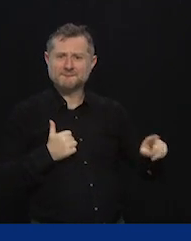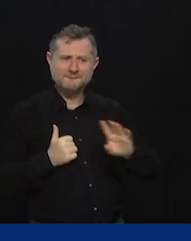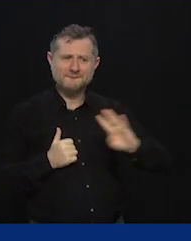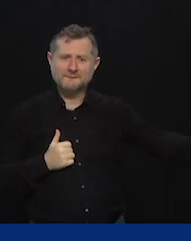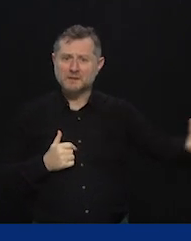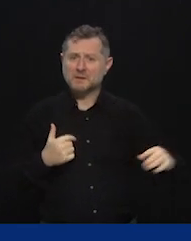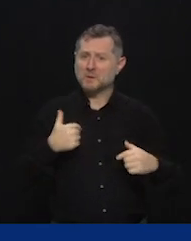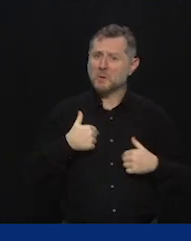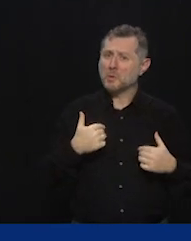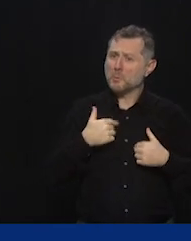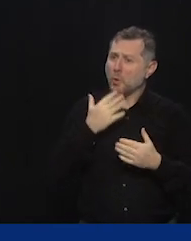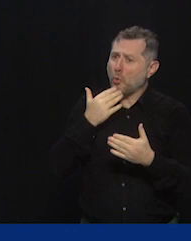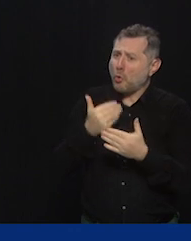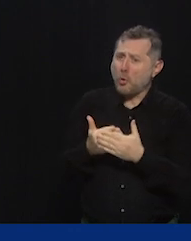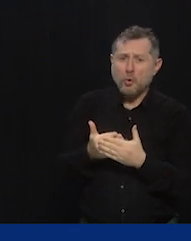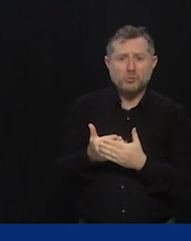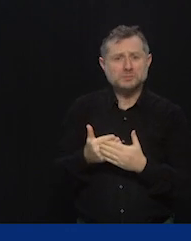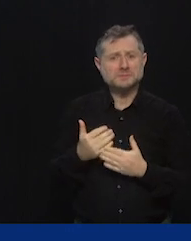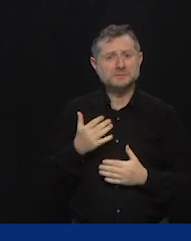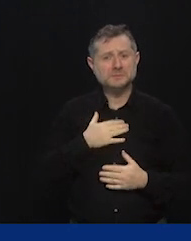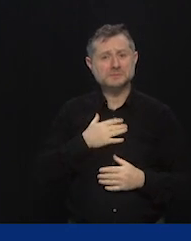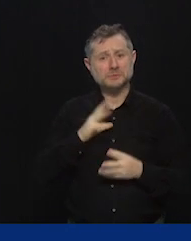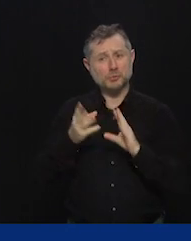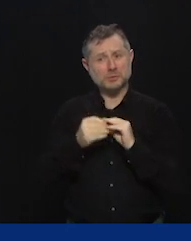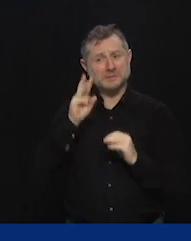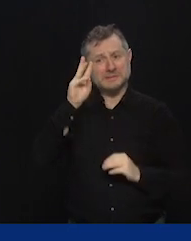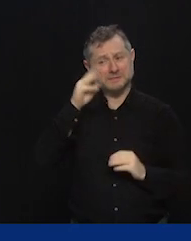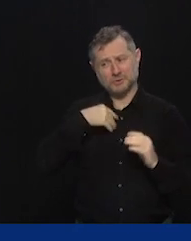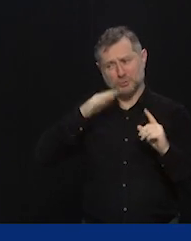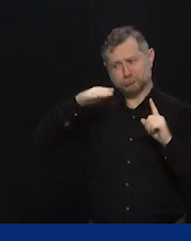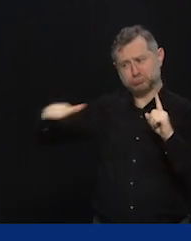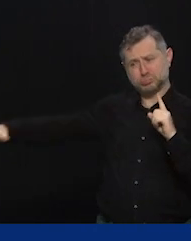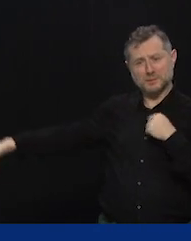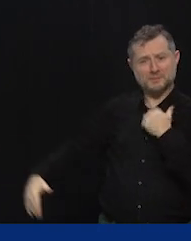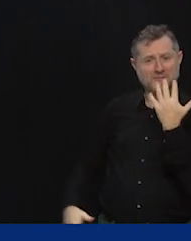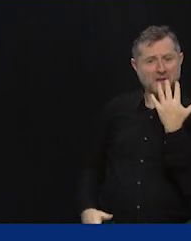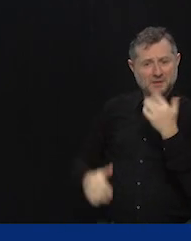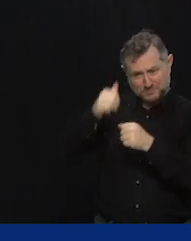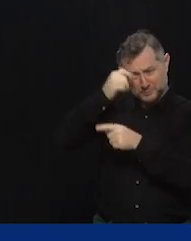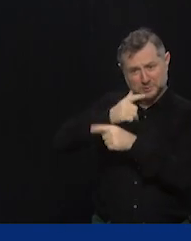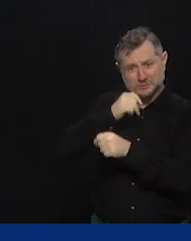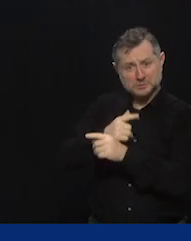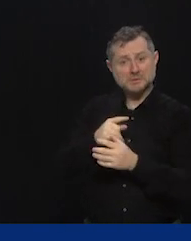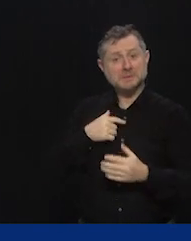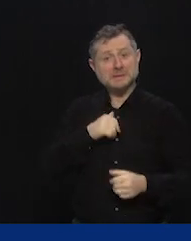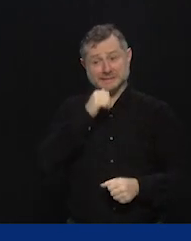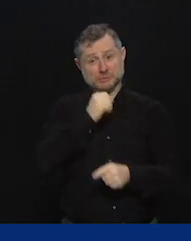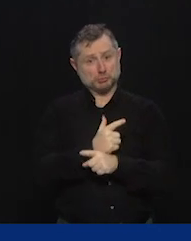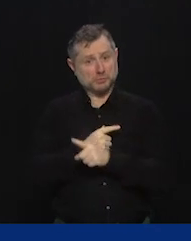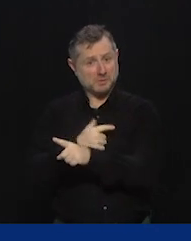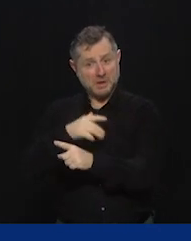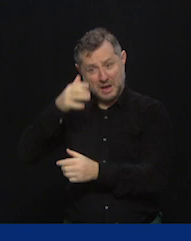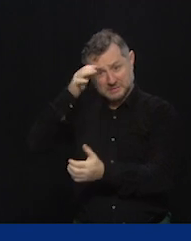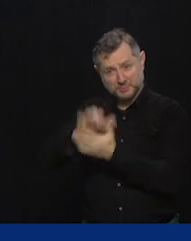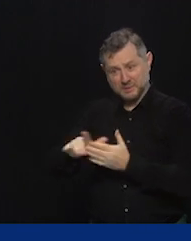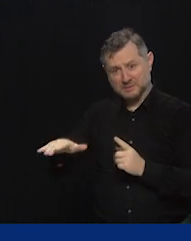me. My sister and I are like this. My sister lost her husband a few years ago, and she's been raising teenagers.